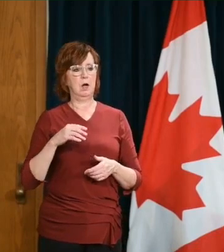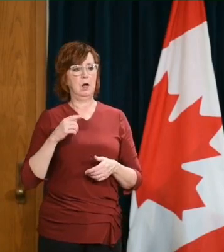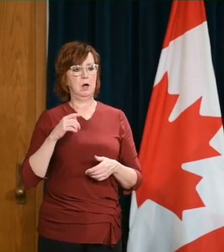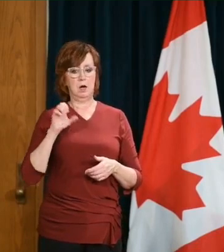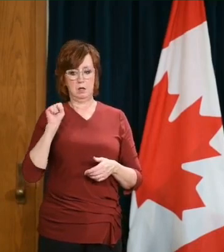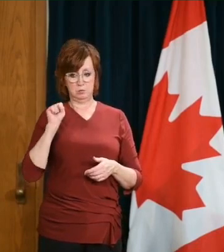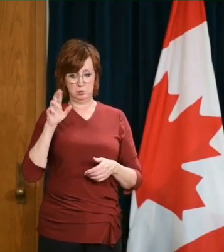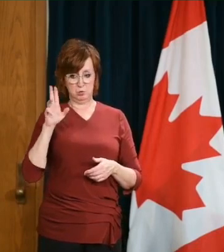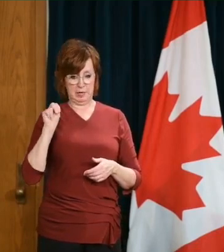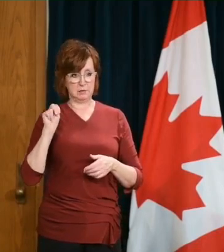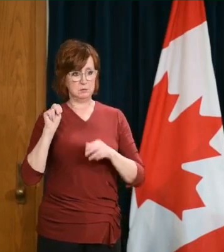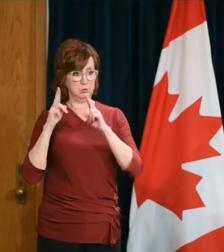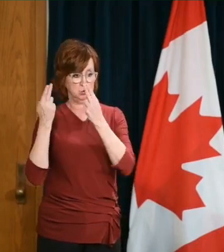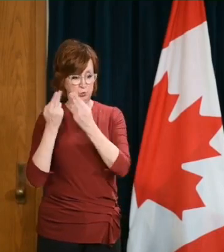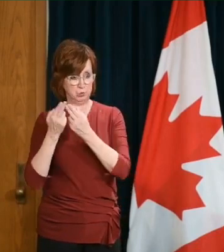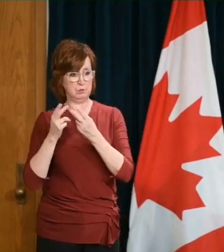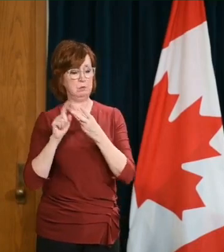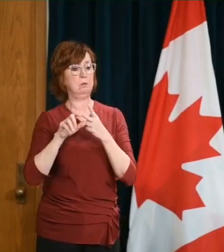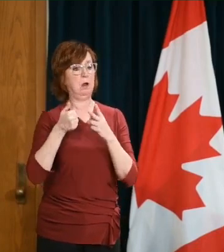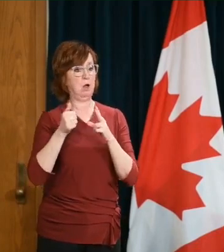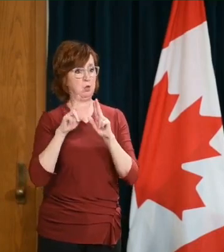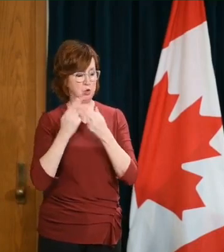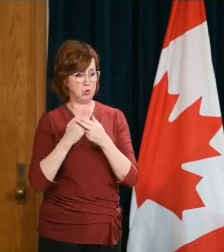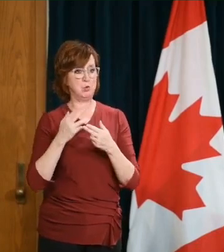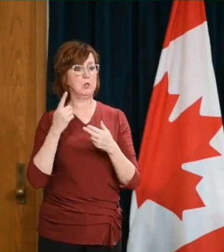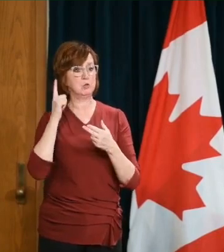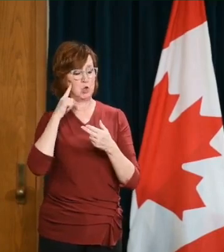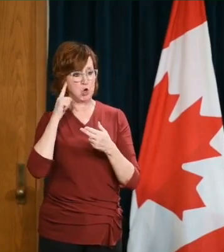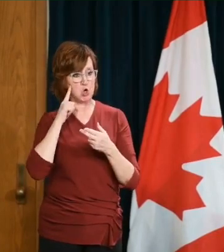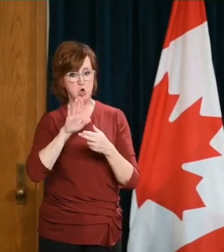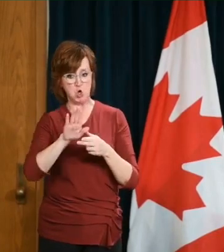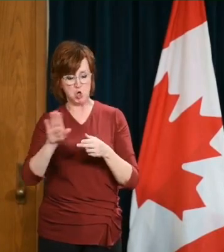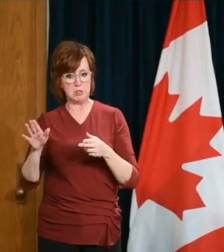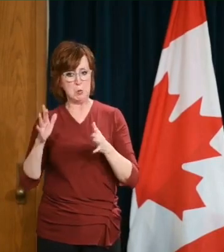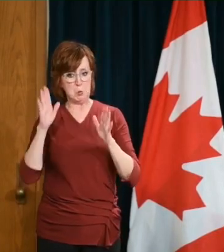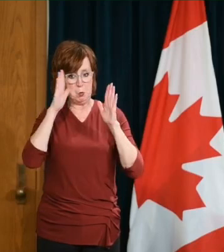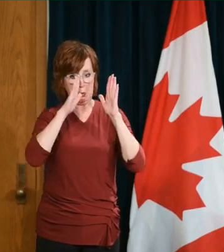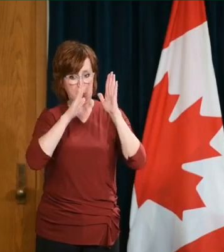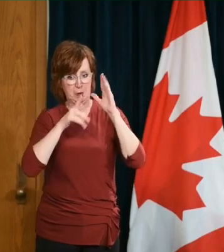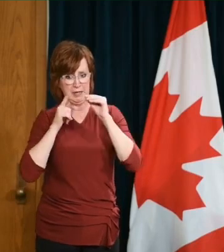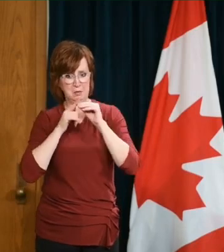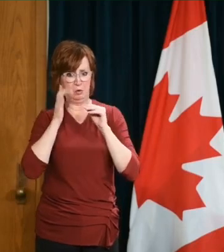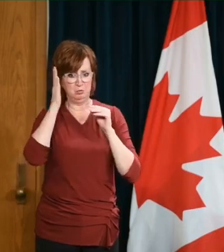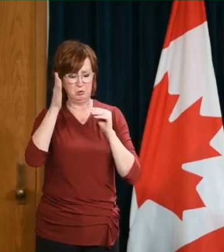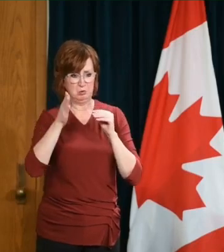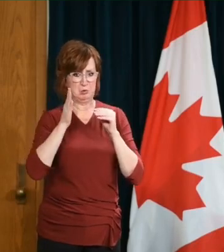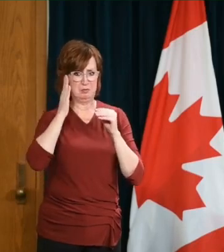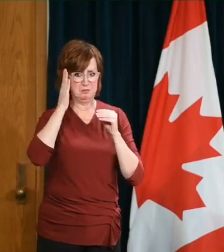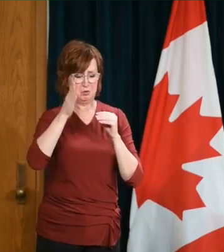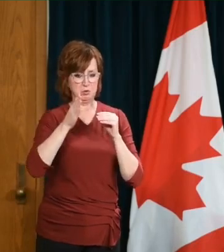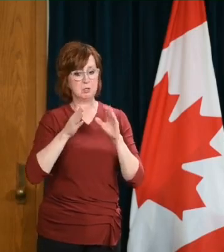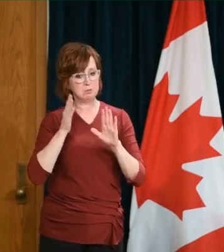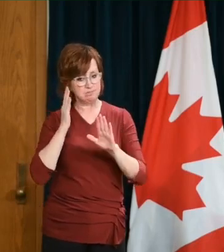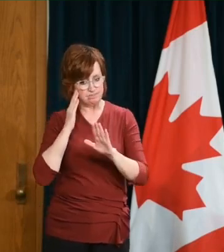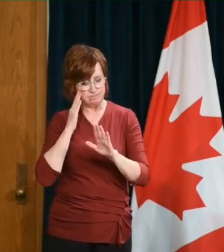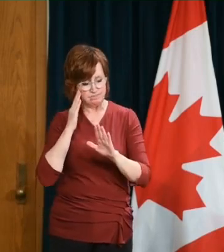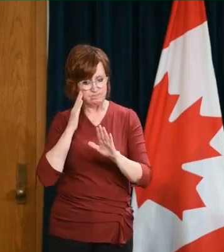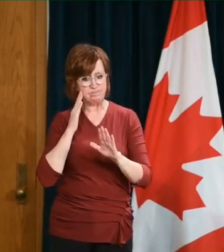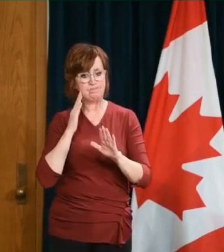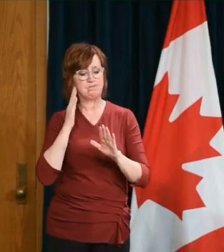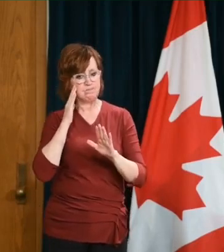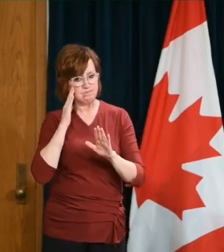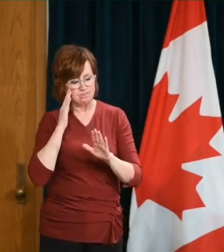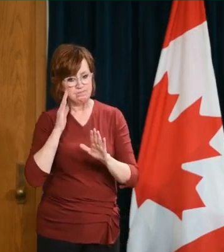members of other unions have raised those concerns, we share those concerns about the future and what that looks like for PPE as we move